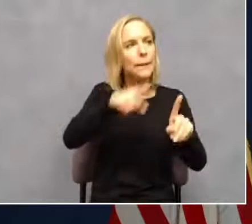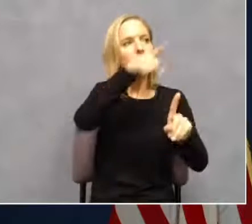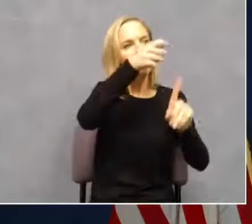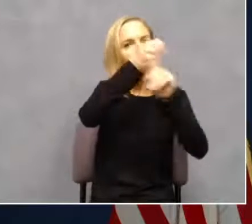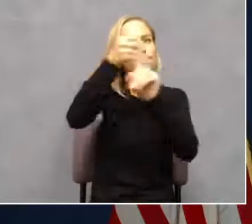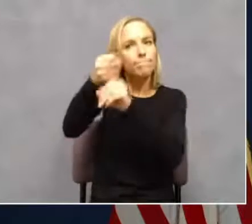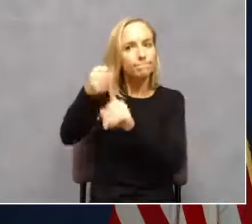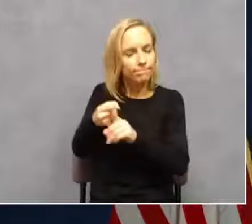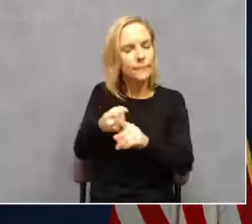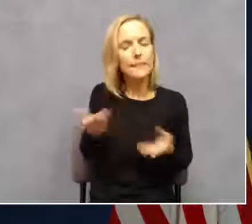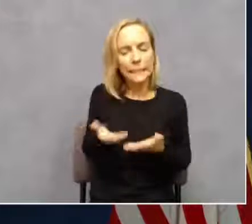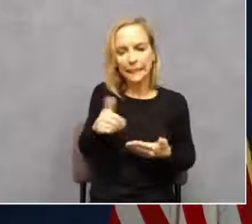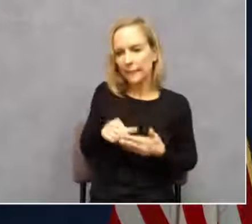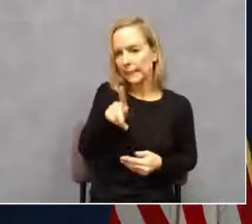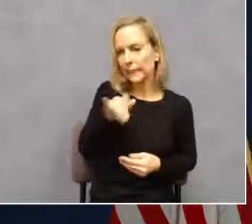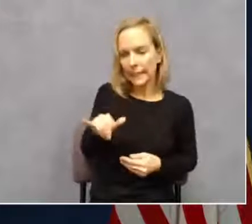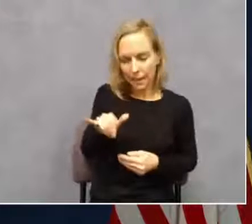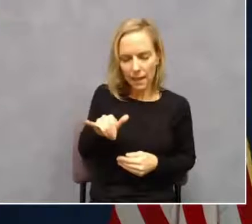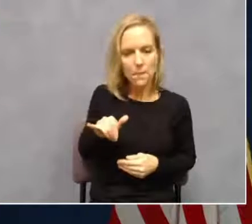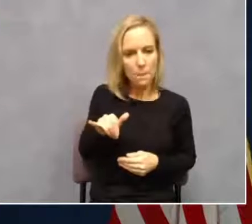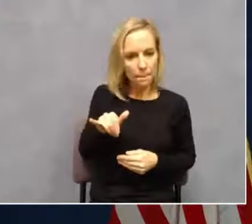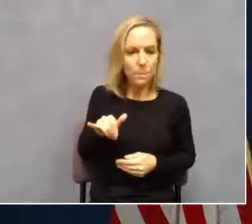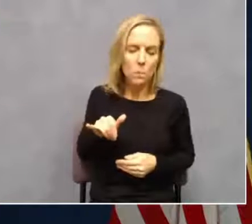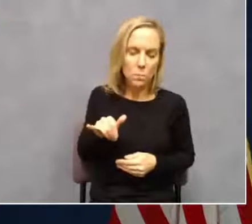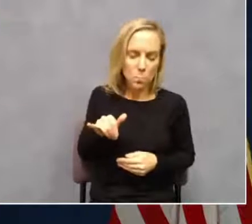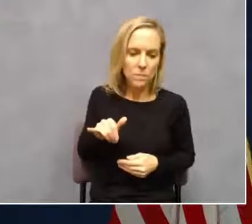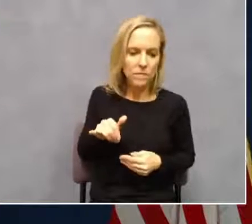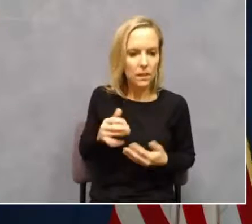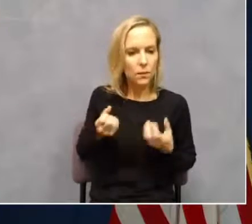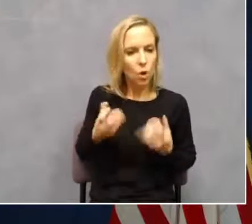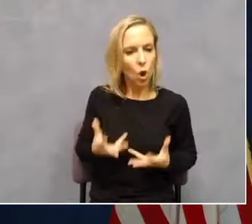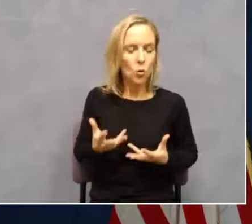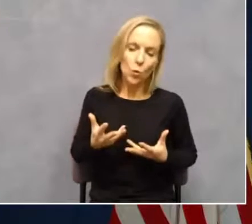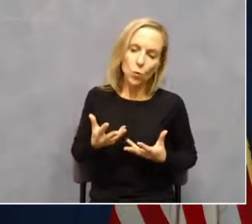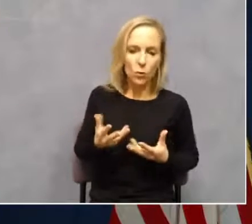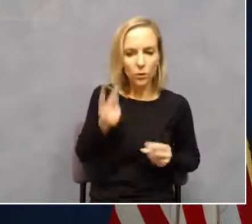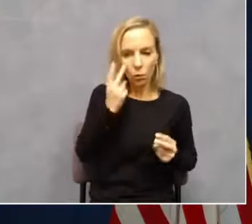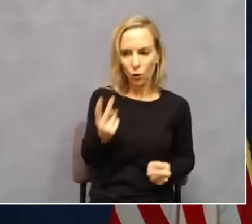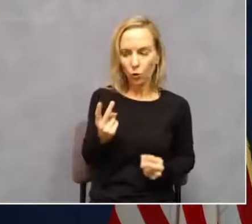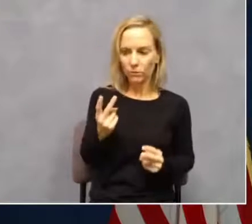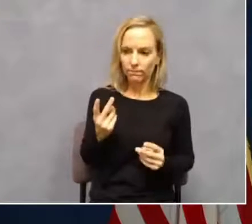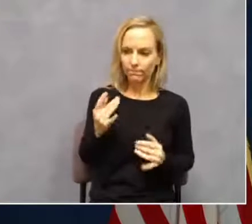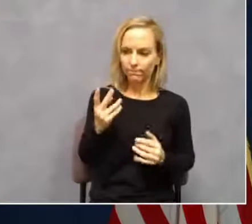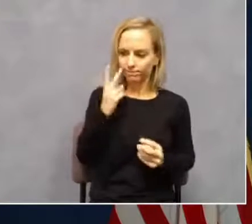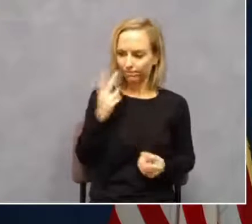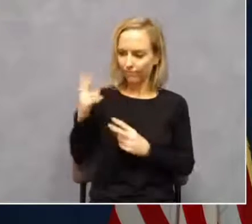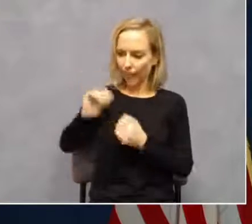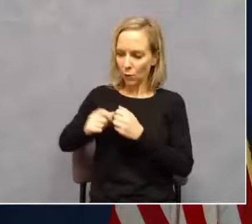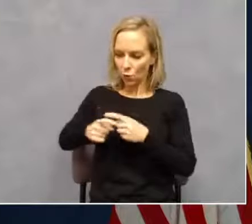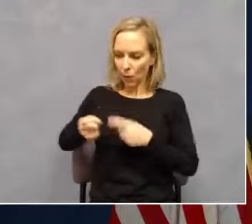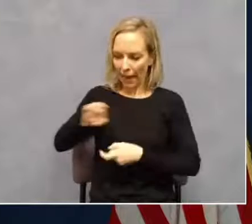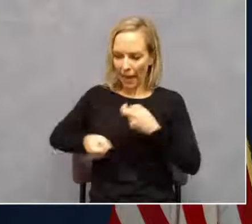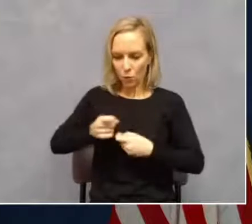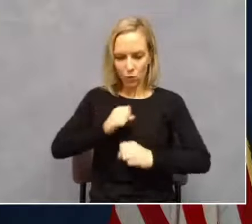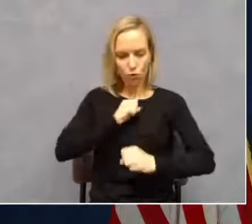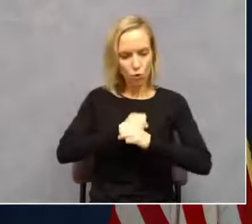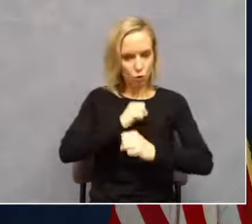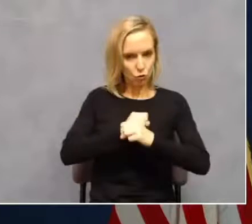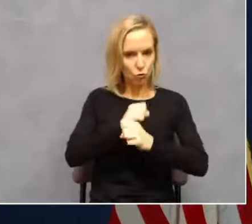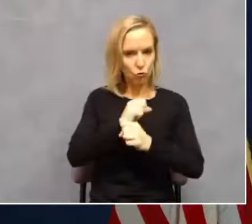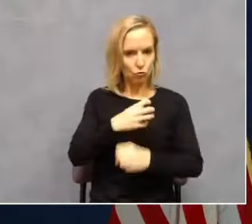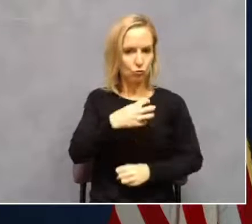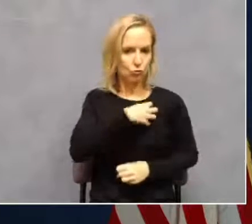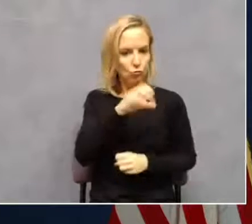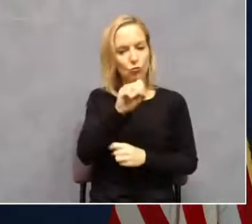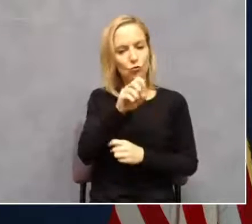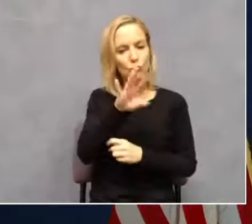Kentucky that have caused us to look back at the way we handle security for everybody involved. You